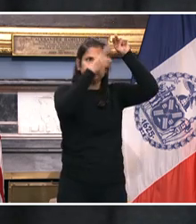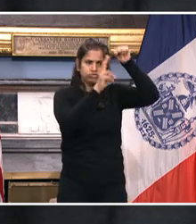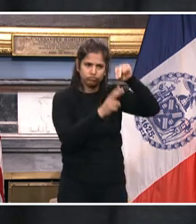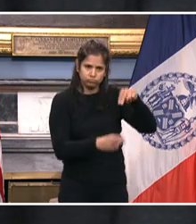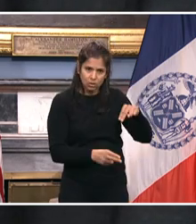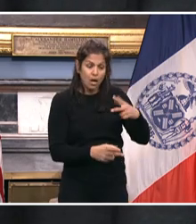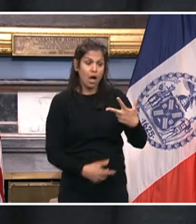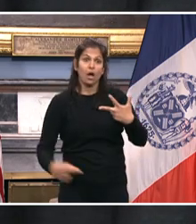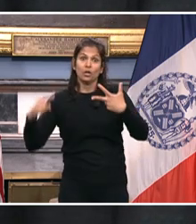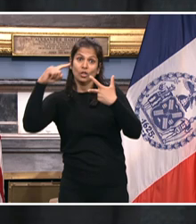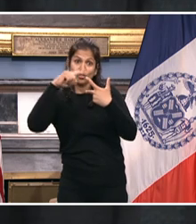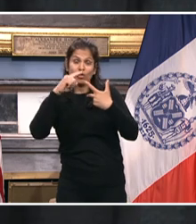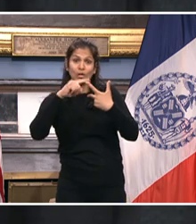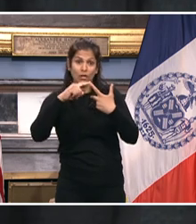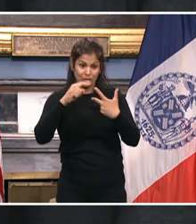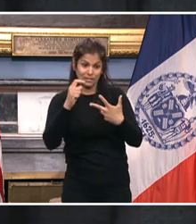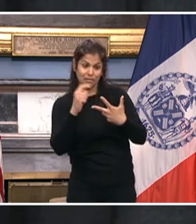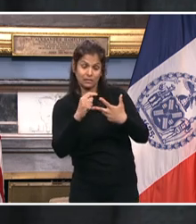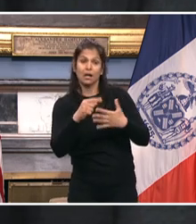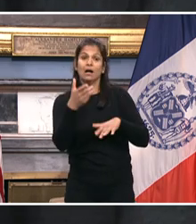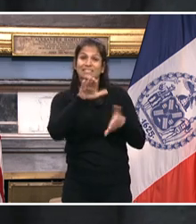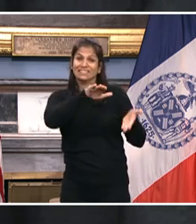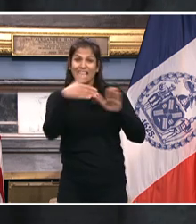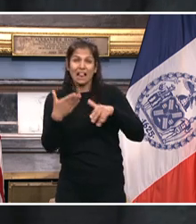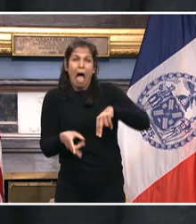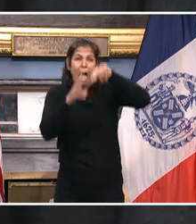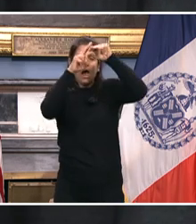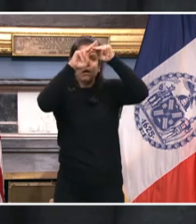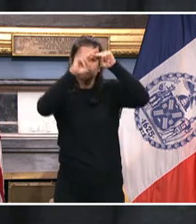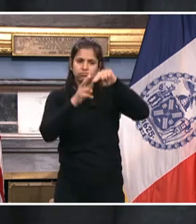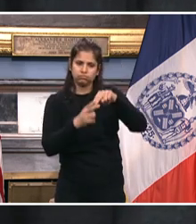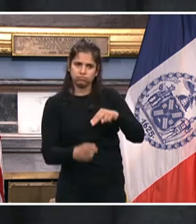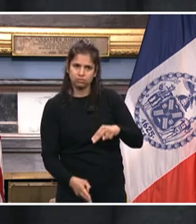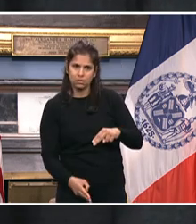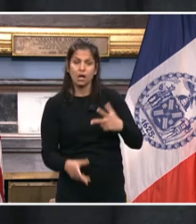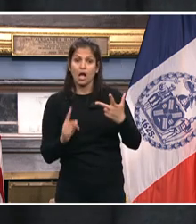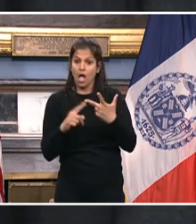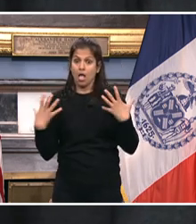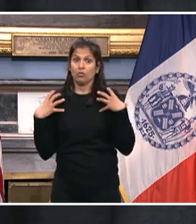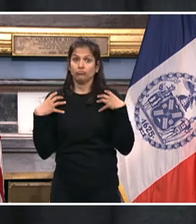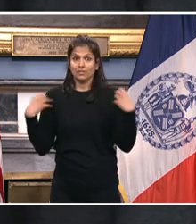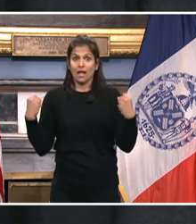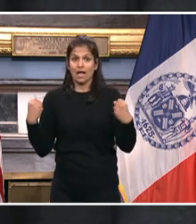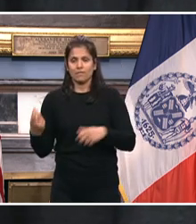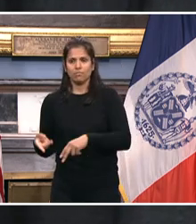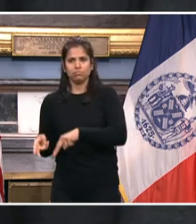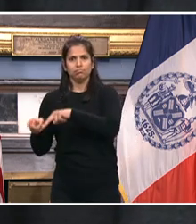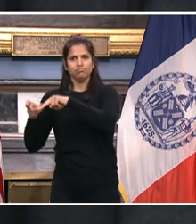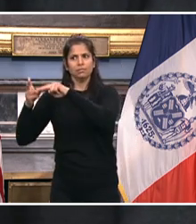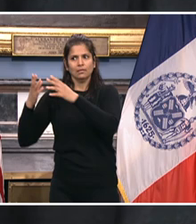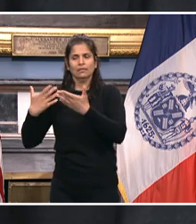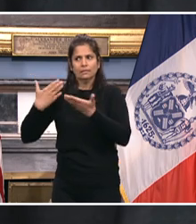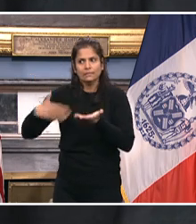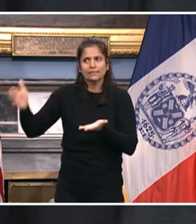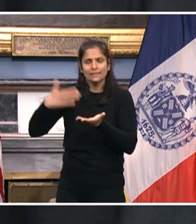guarding against resurgence. So there could be a point in May where we can start to make those moves. It may not work like